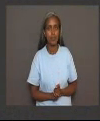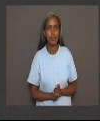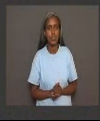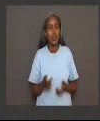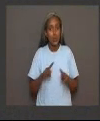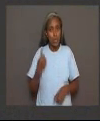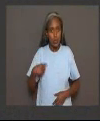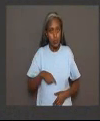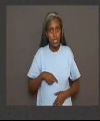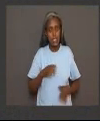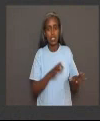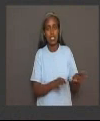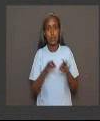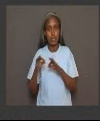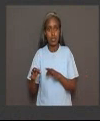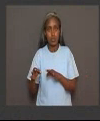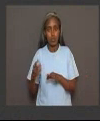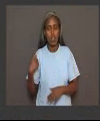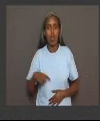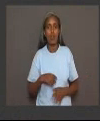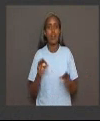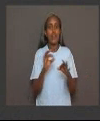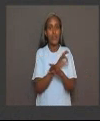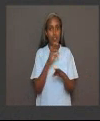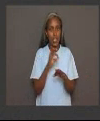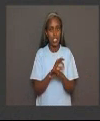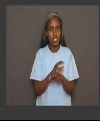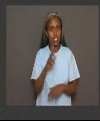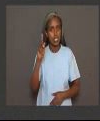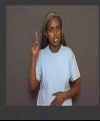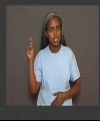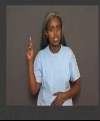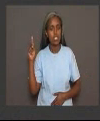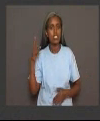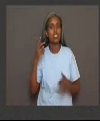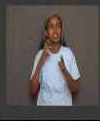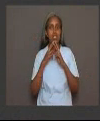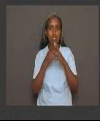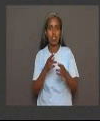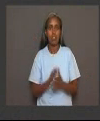When we substitute in our function, this is the result.